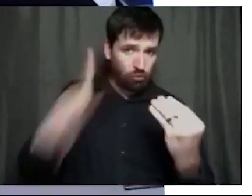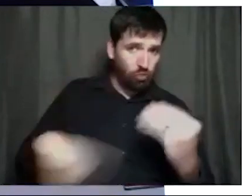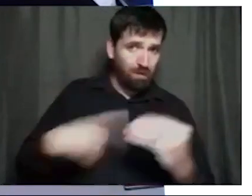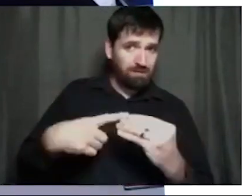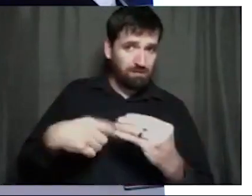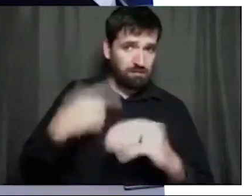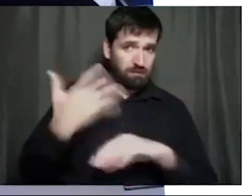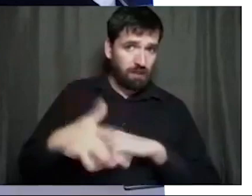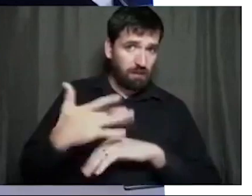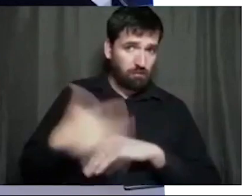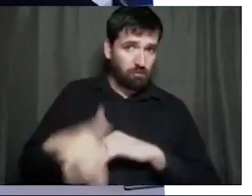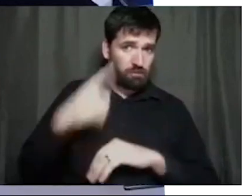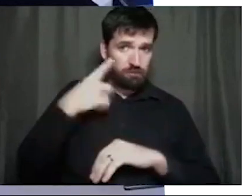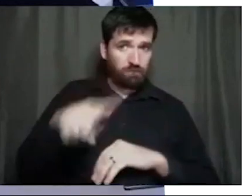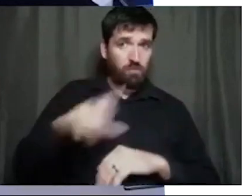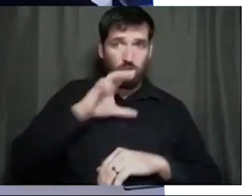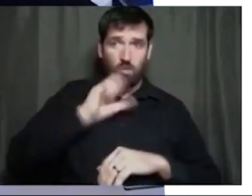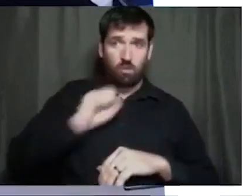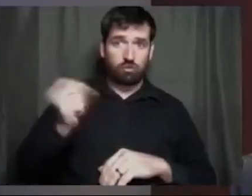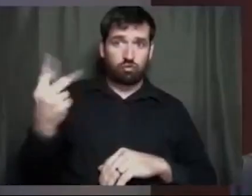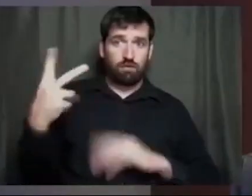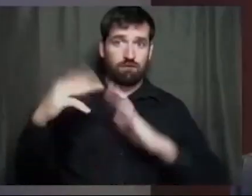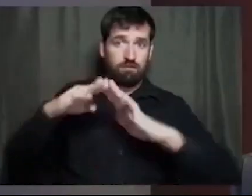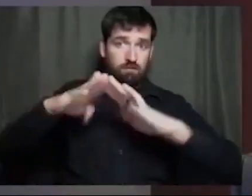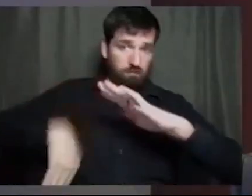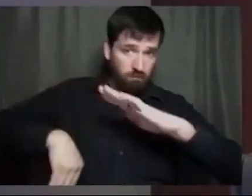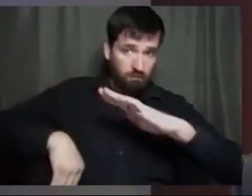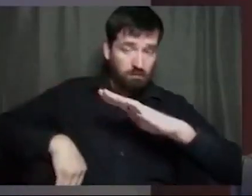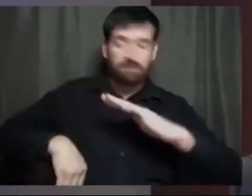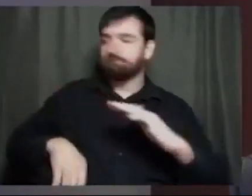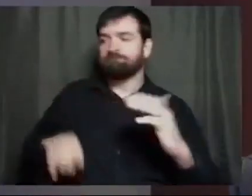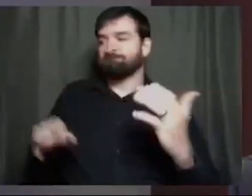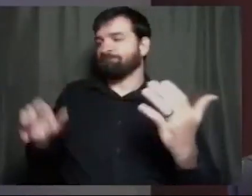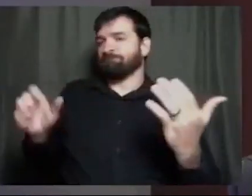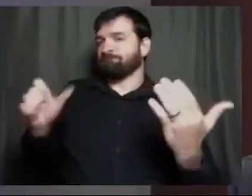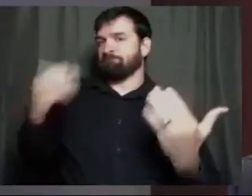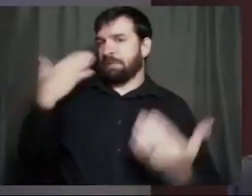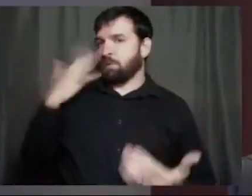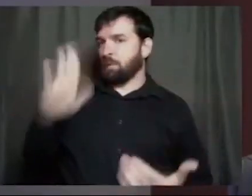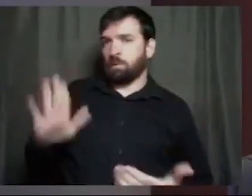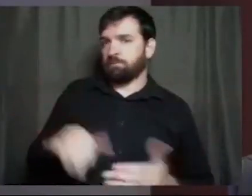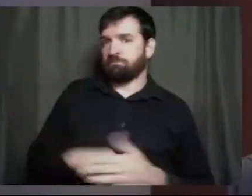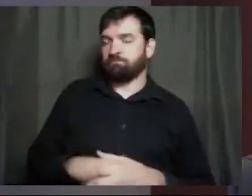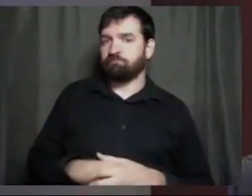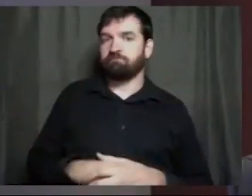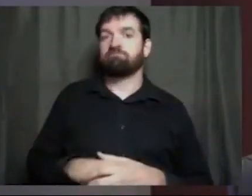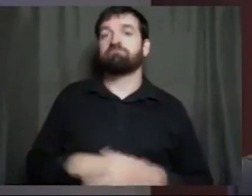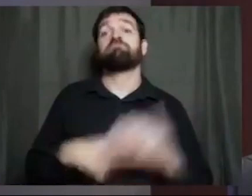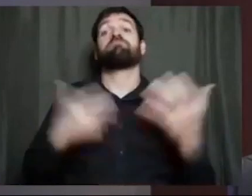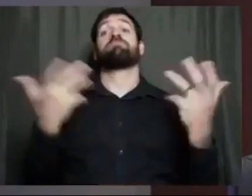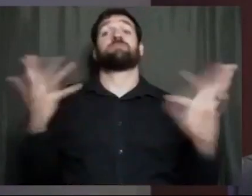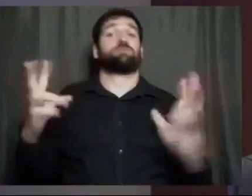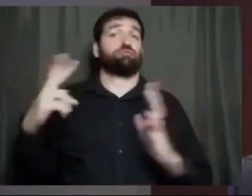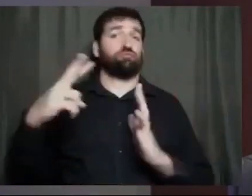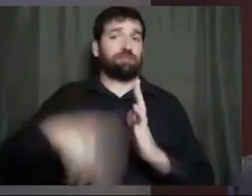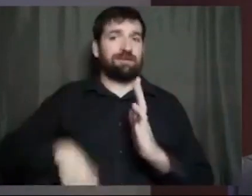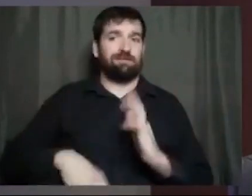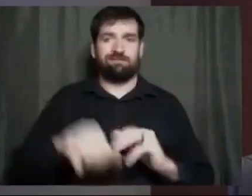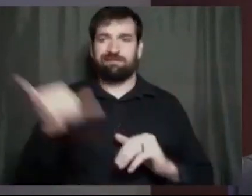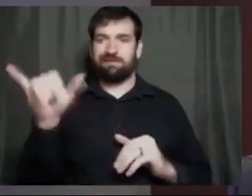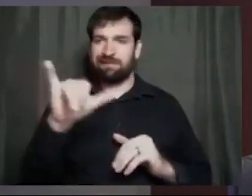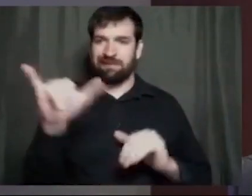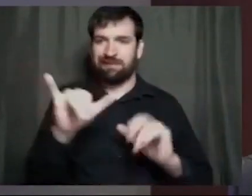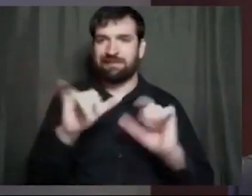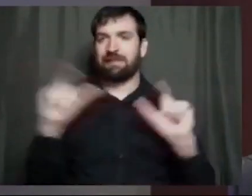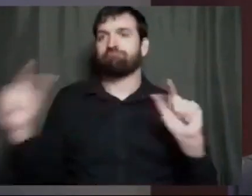those under 12? Do you have any info on that? I don't know. You know, I have read the same headlines and rumors that everybody else has